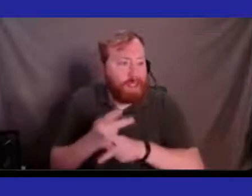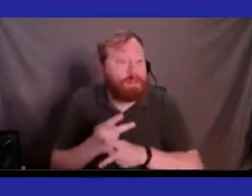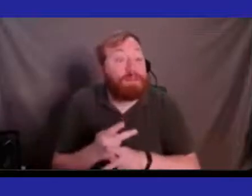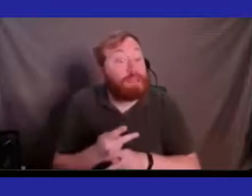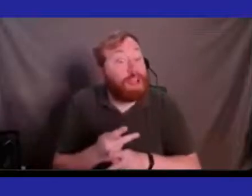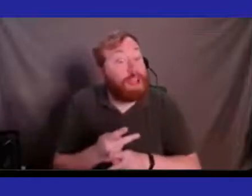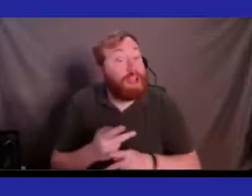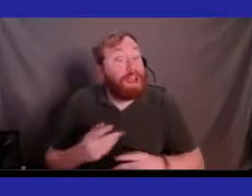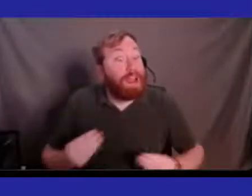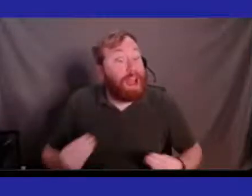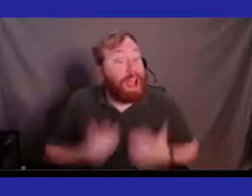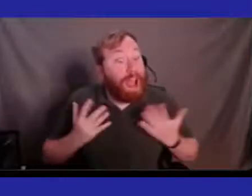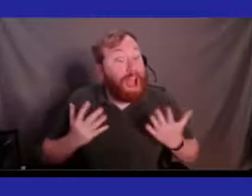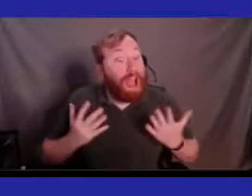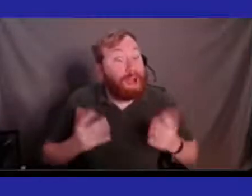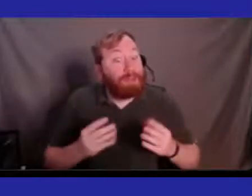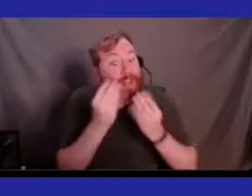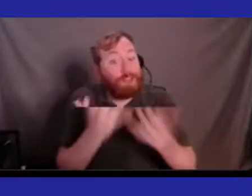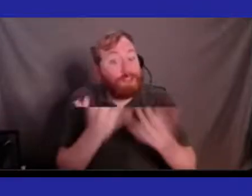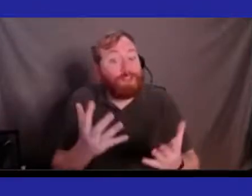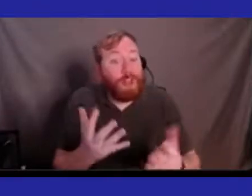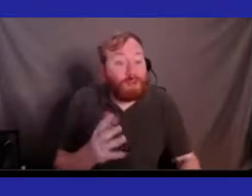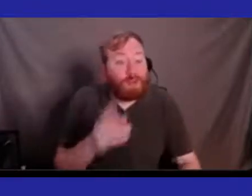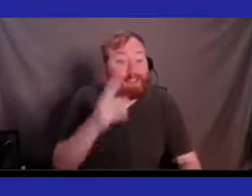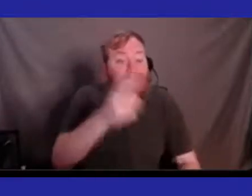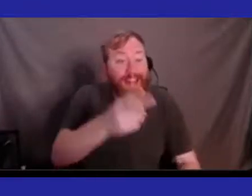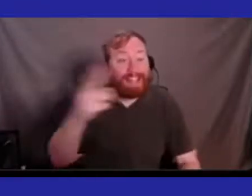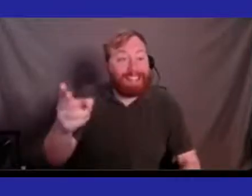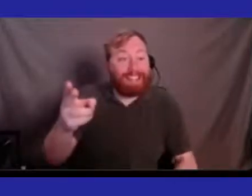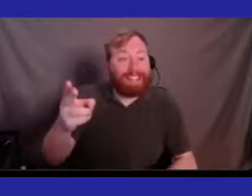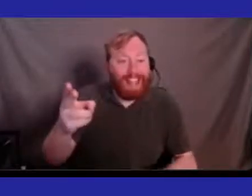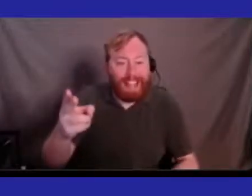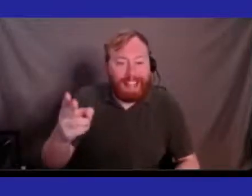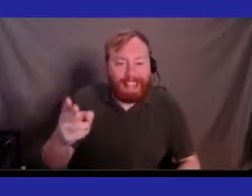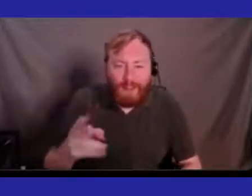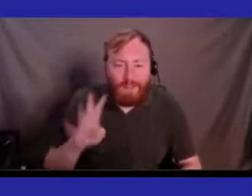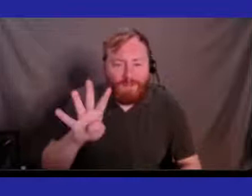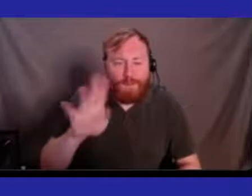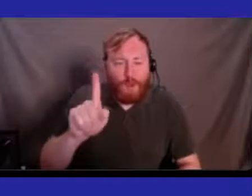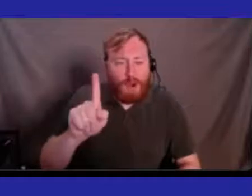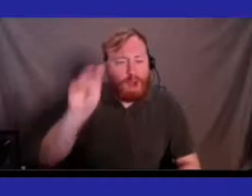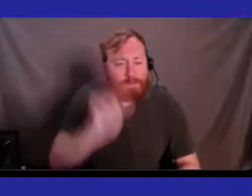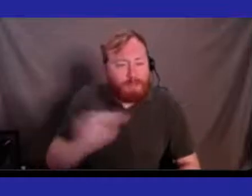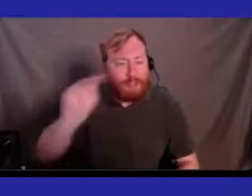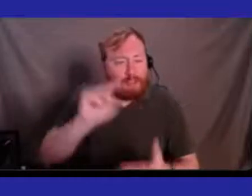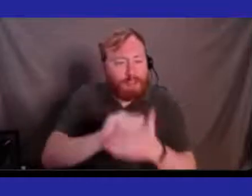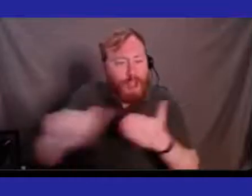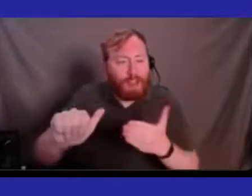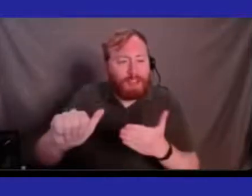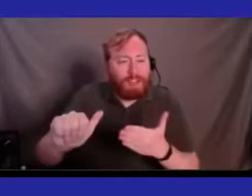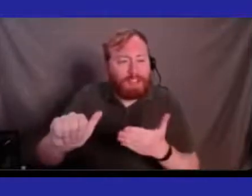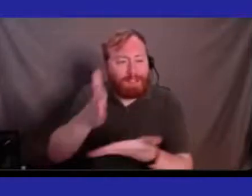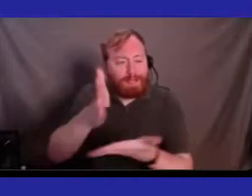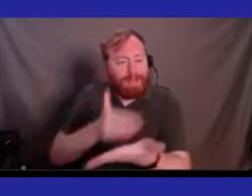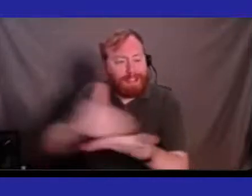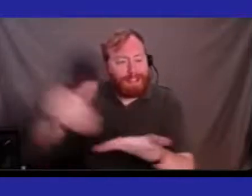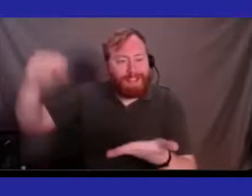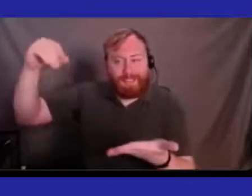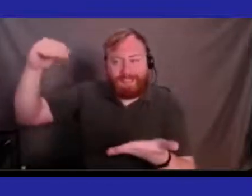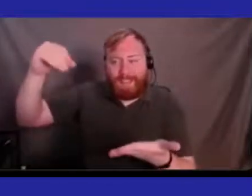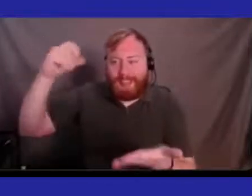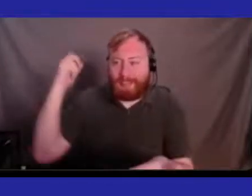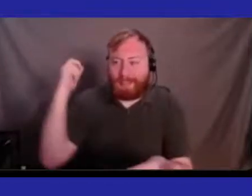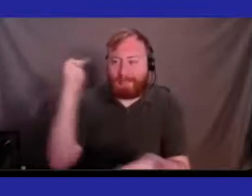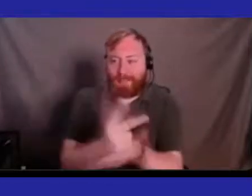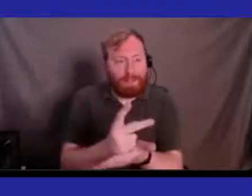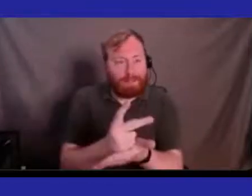million in capital budget funding in this year budget. That passed last night late. It was about 11:05, but we